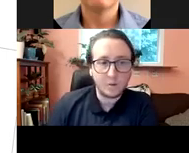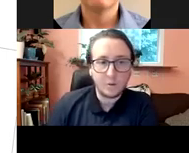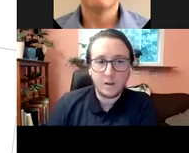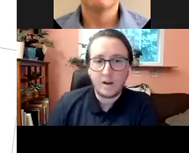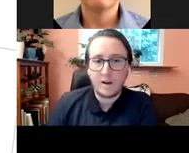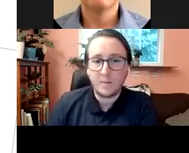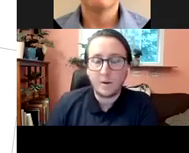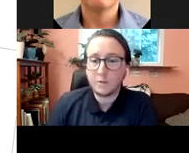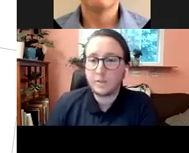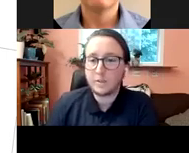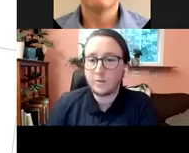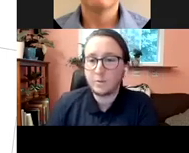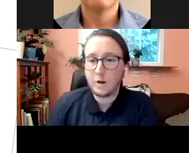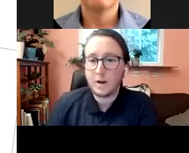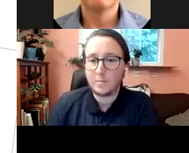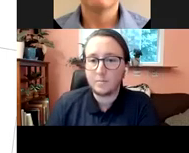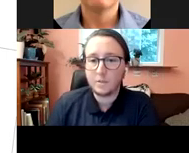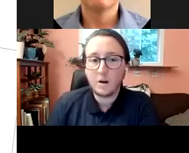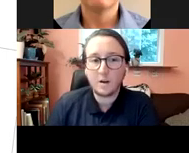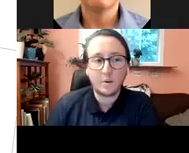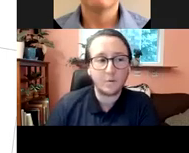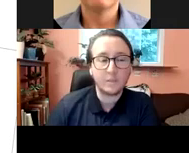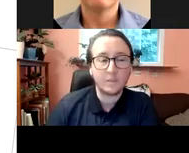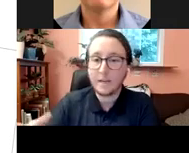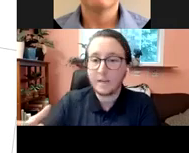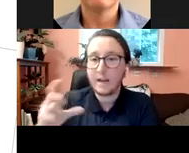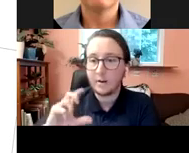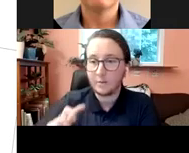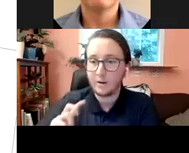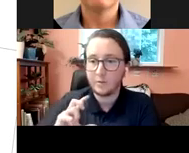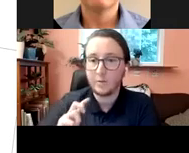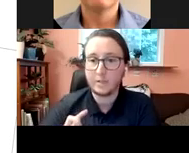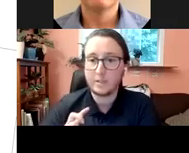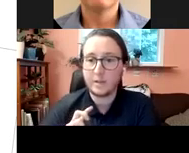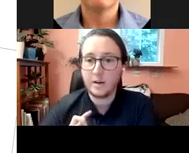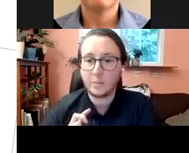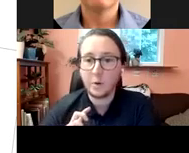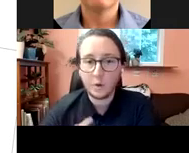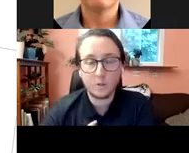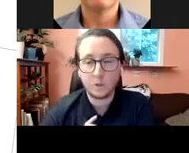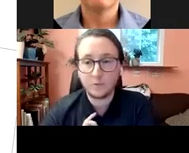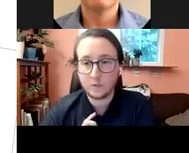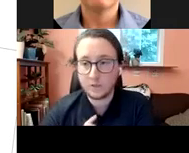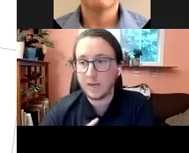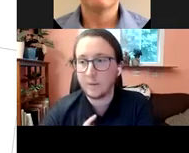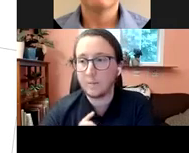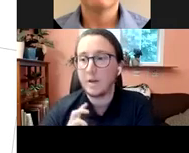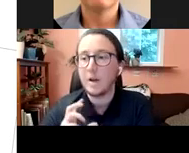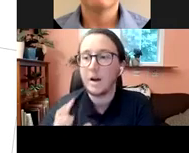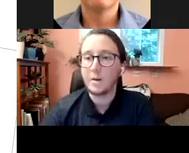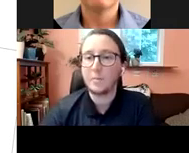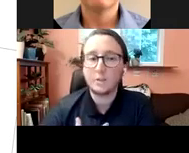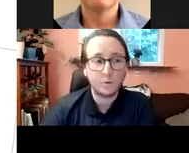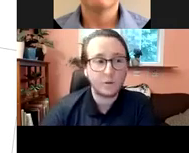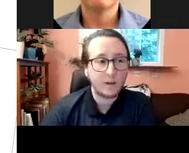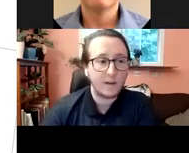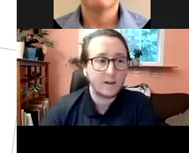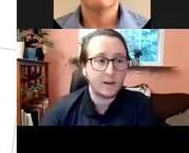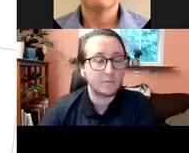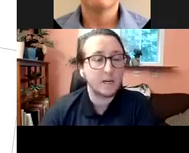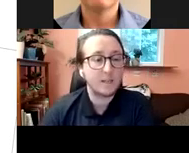And so I'm just going to talk about the second half of this quote just for time. And